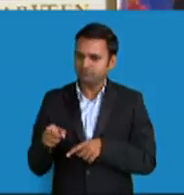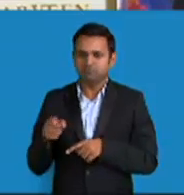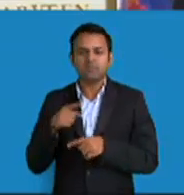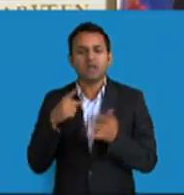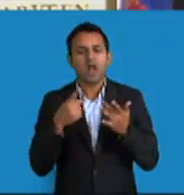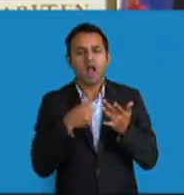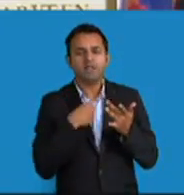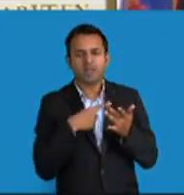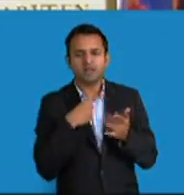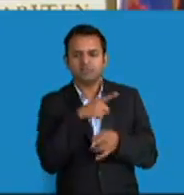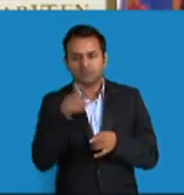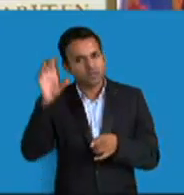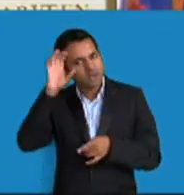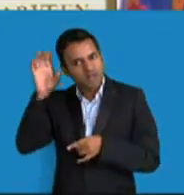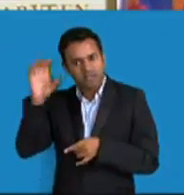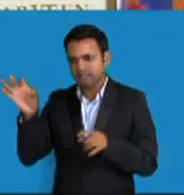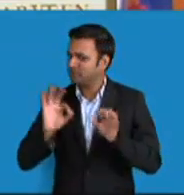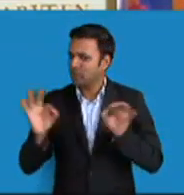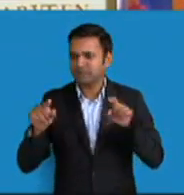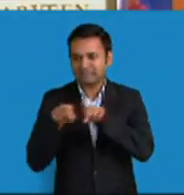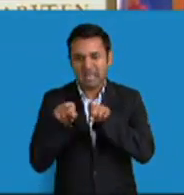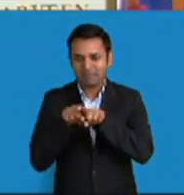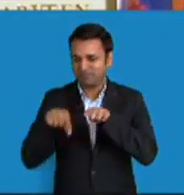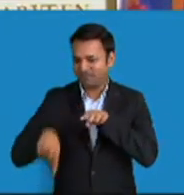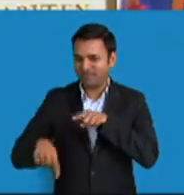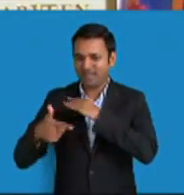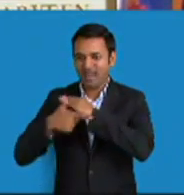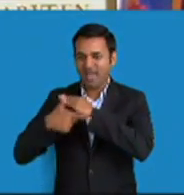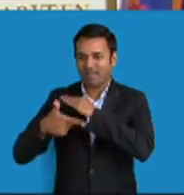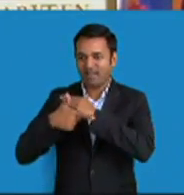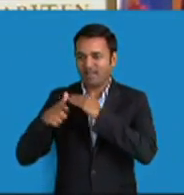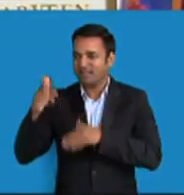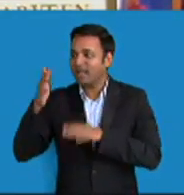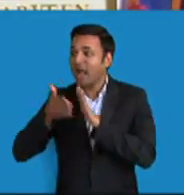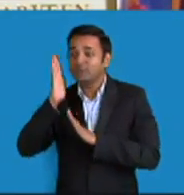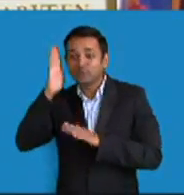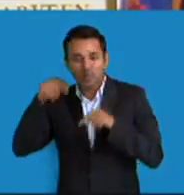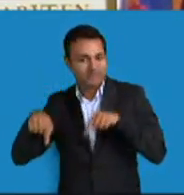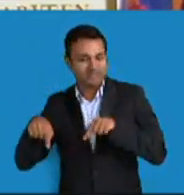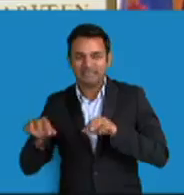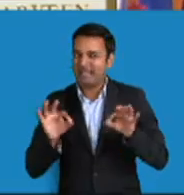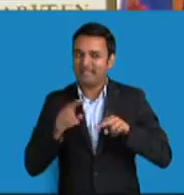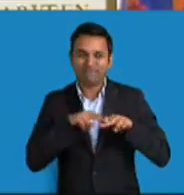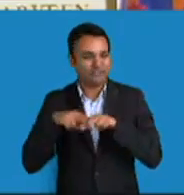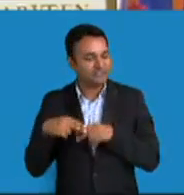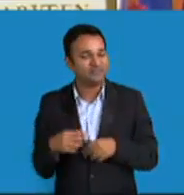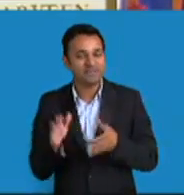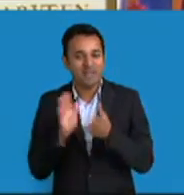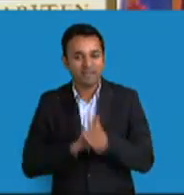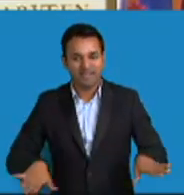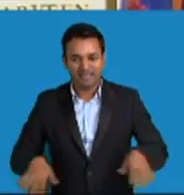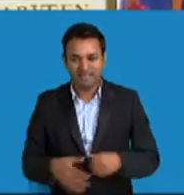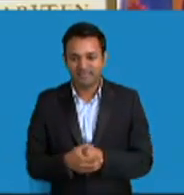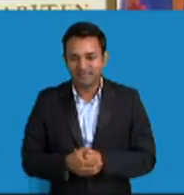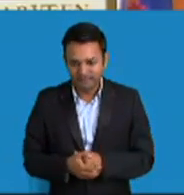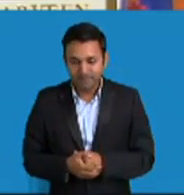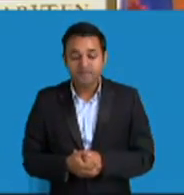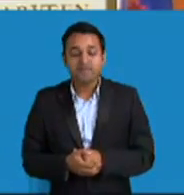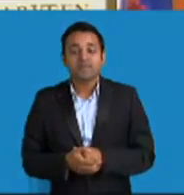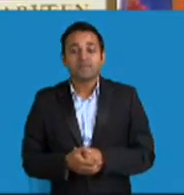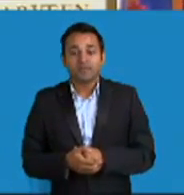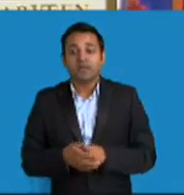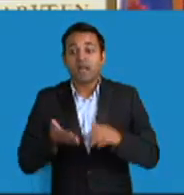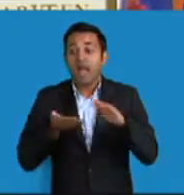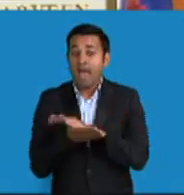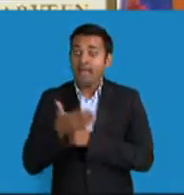of secondary school game organized as we do in Fiji, Madam Speaker. Madam Speaker, the under 18, for the under